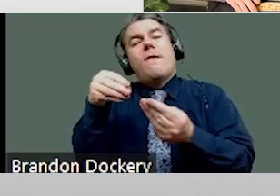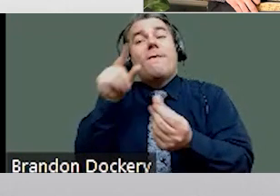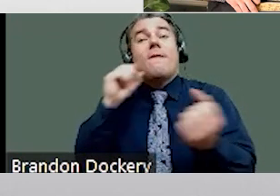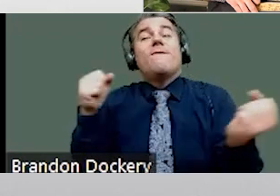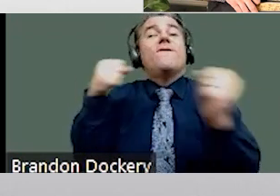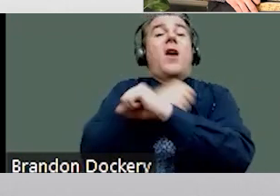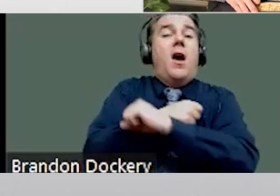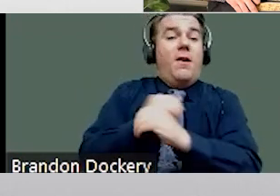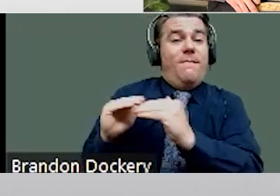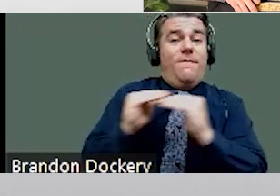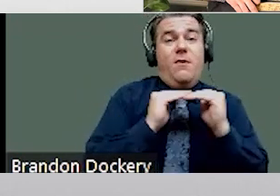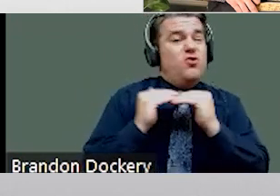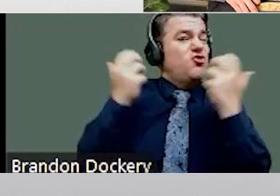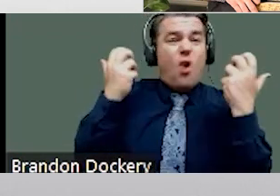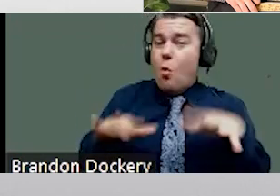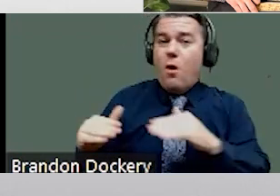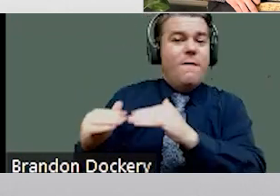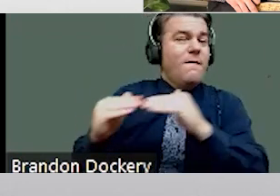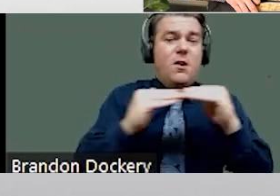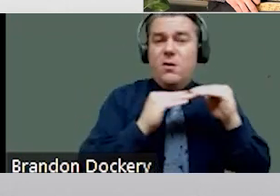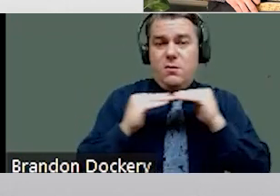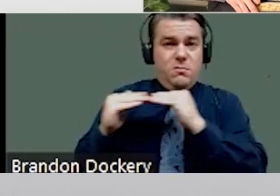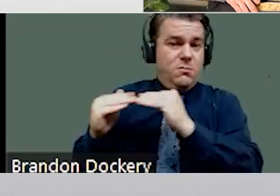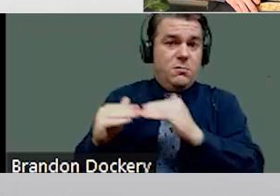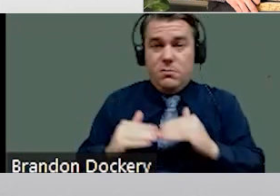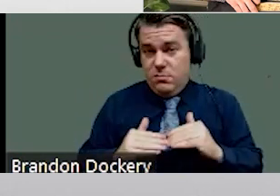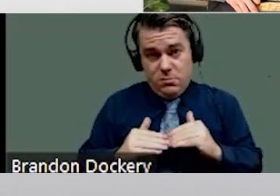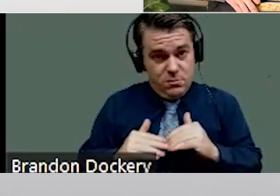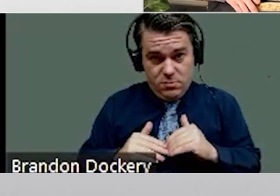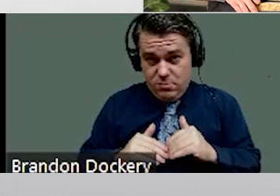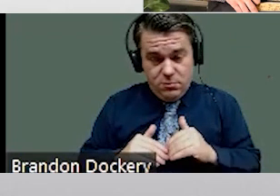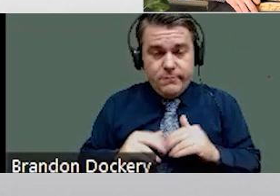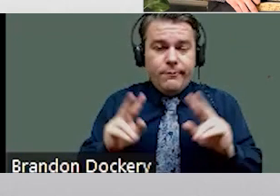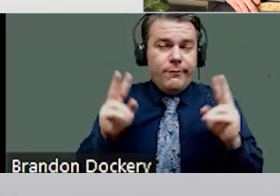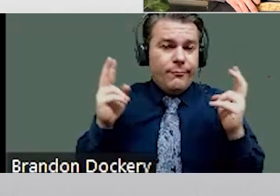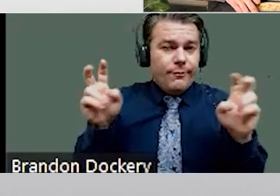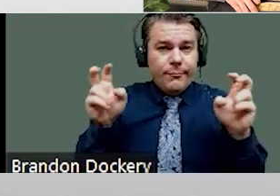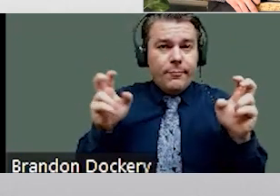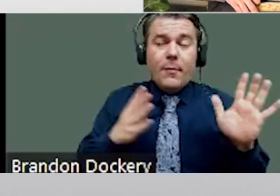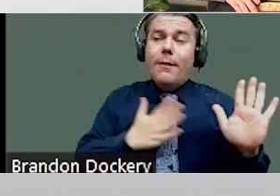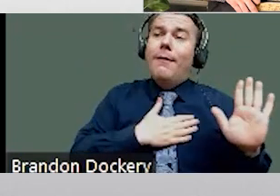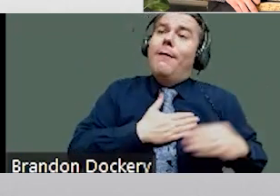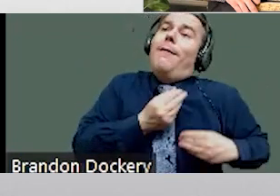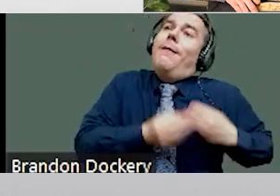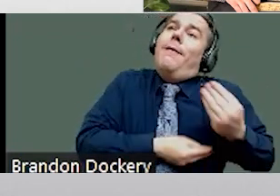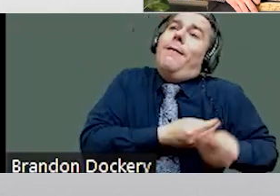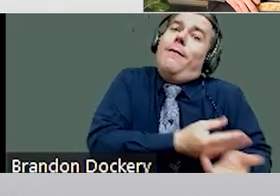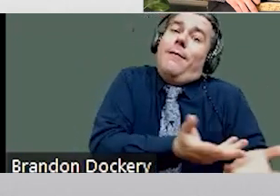to fight fair wages for workers with disabilities, again, under this umbrella of